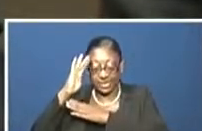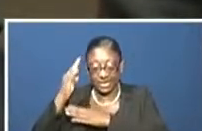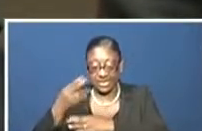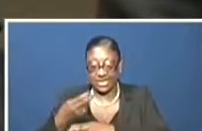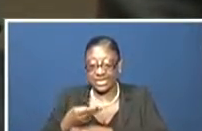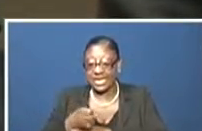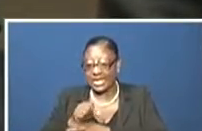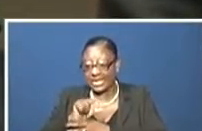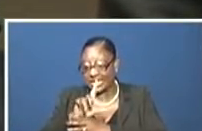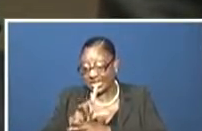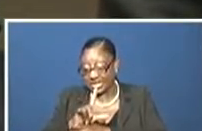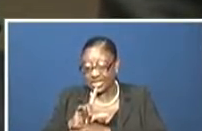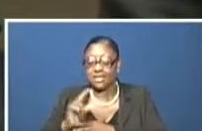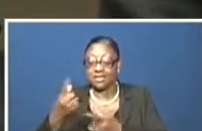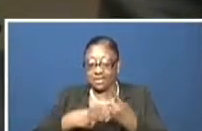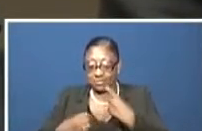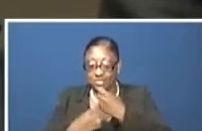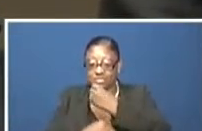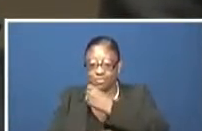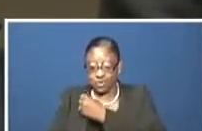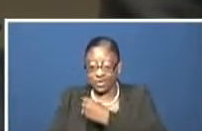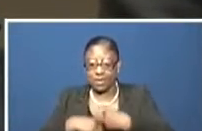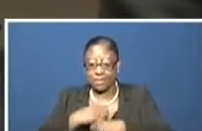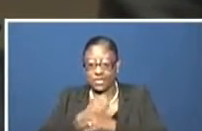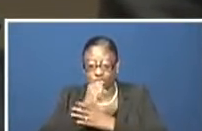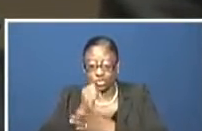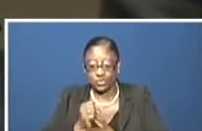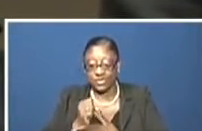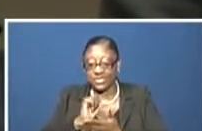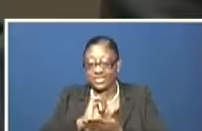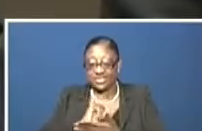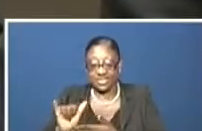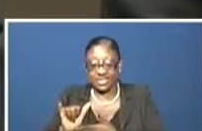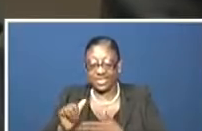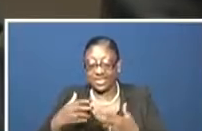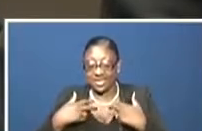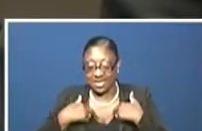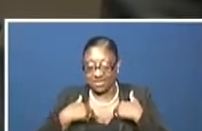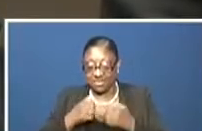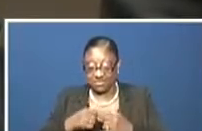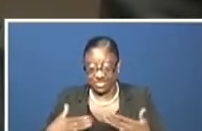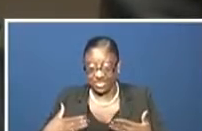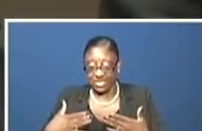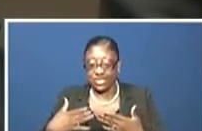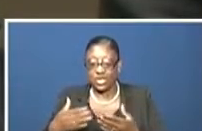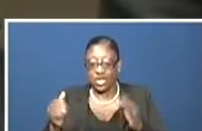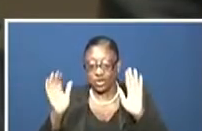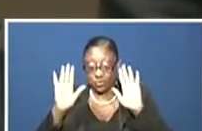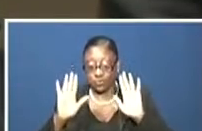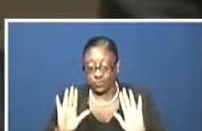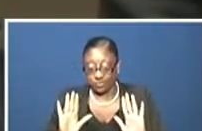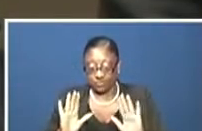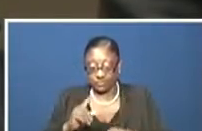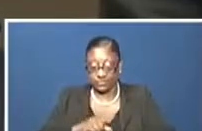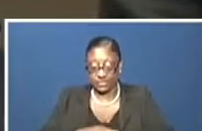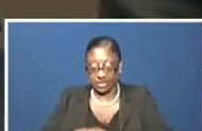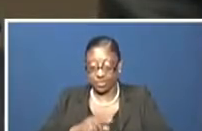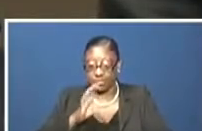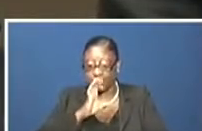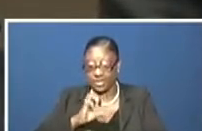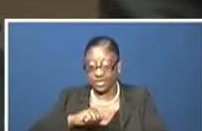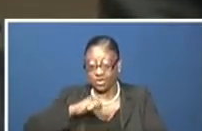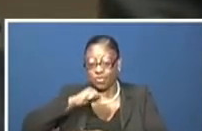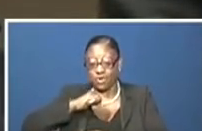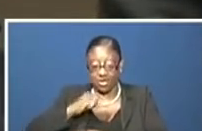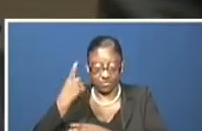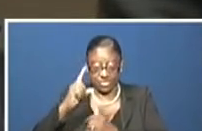out and support this national team and ensure that they get the home court advantage cooking so that we can win this game and move on and be proud that we,